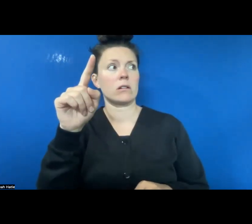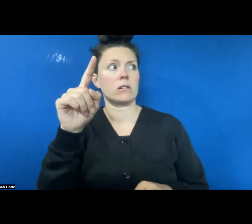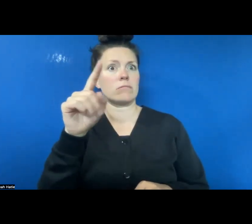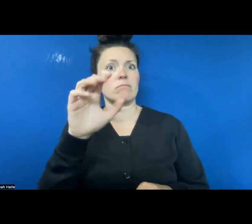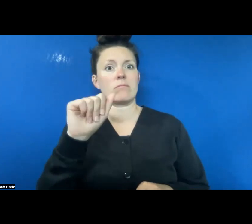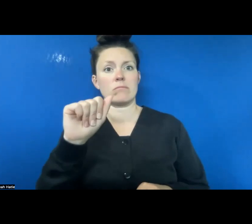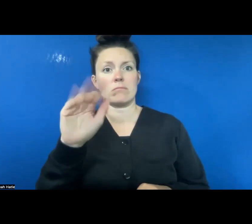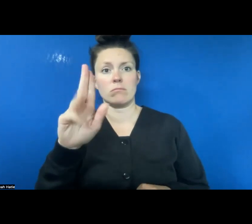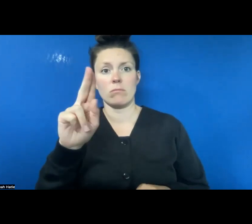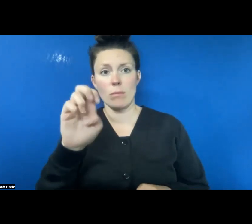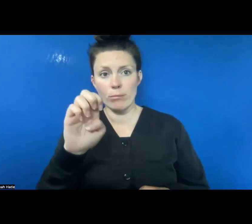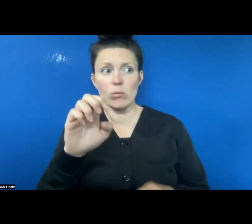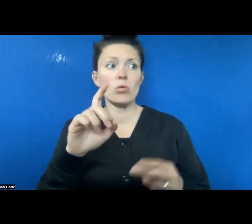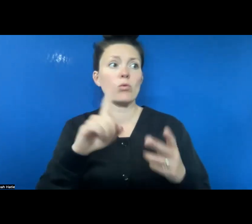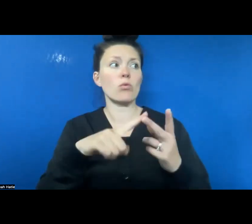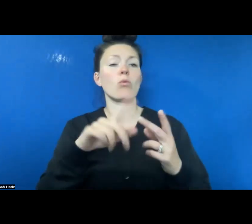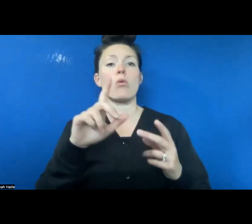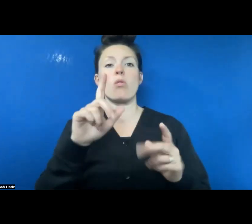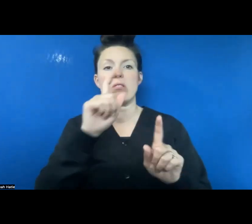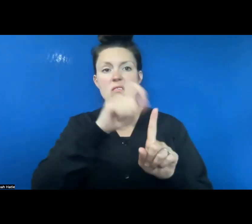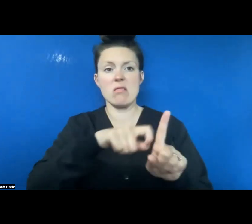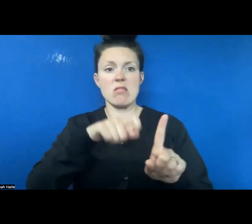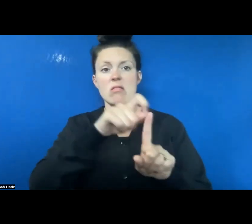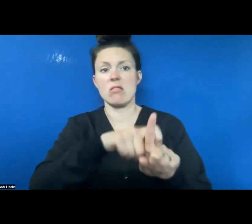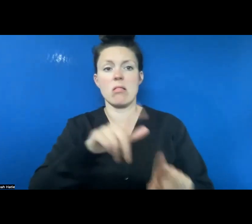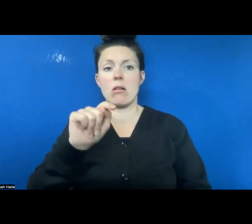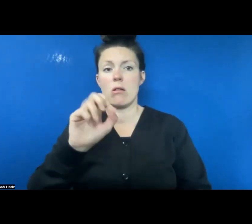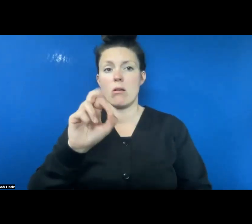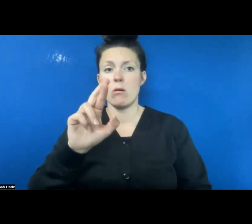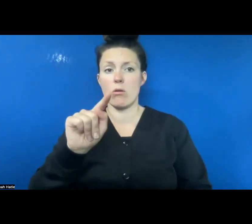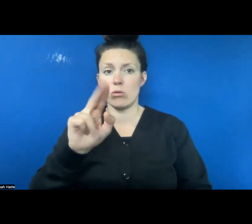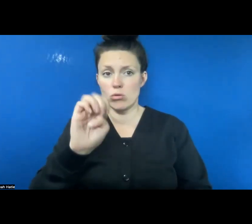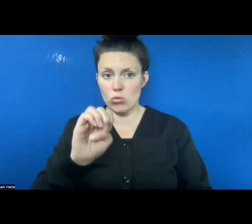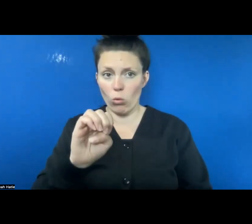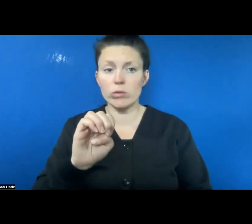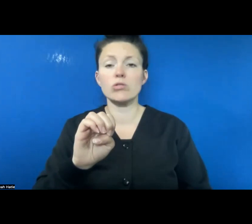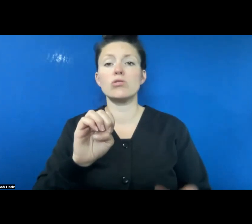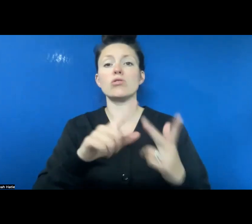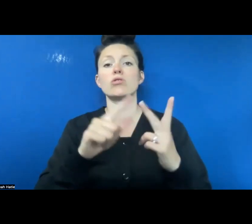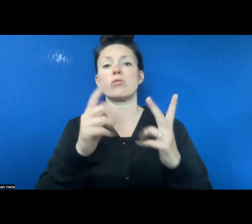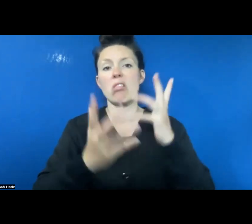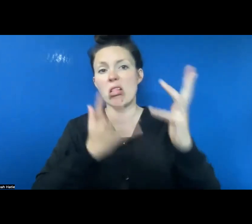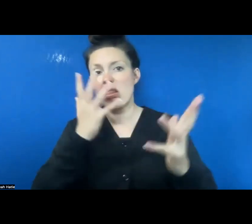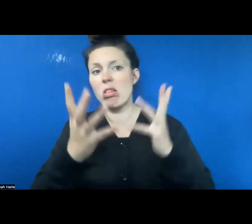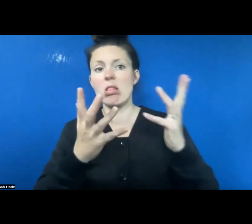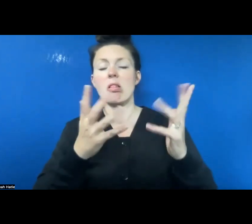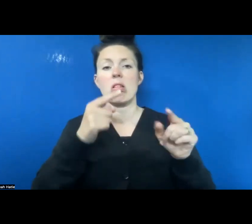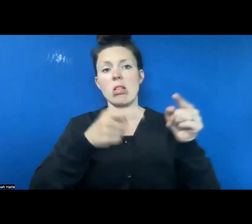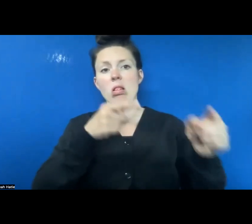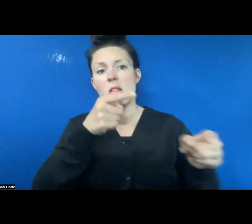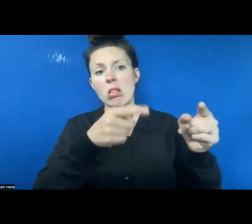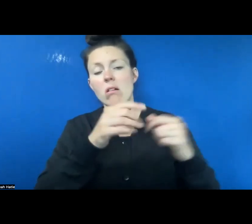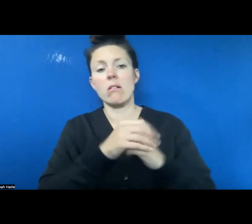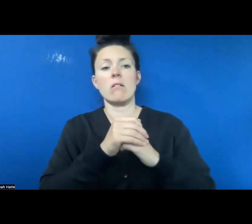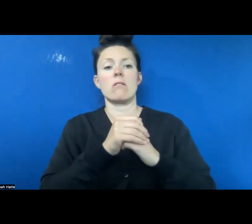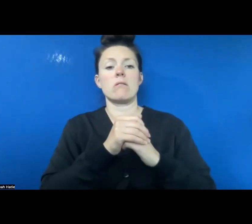abuse, torture, and humiliation, and degrading them. So there was not just the